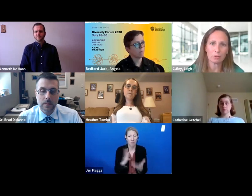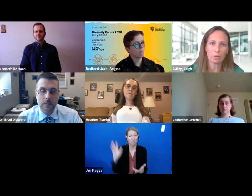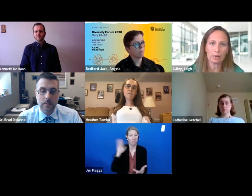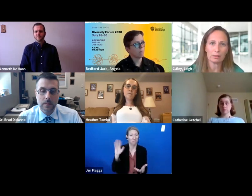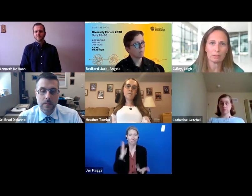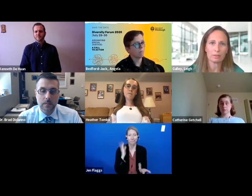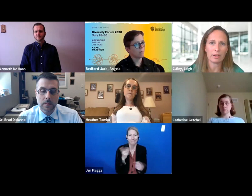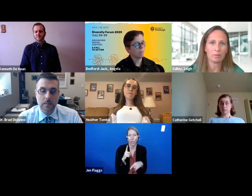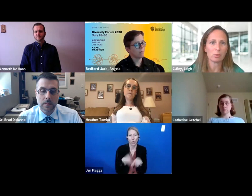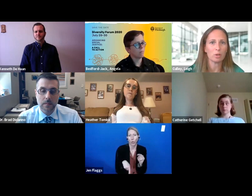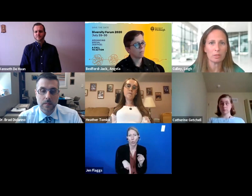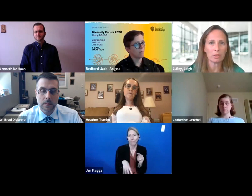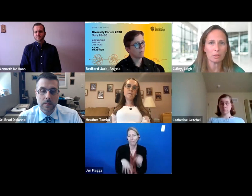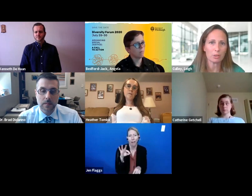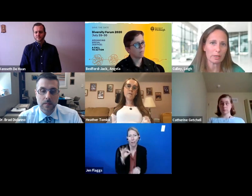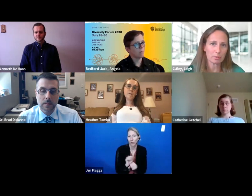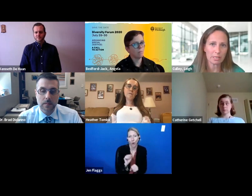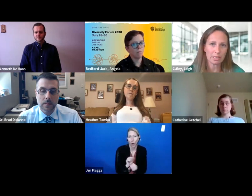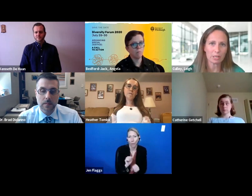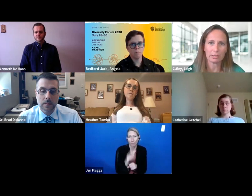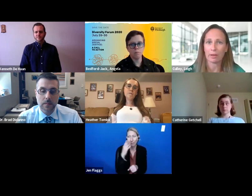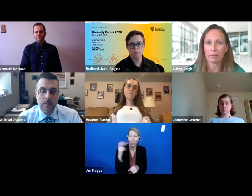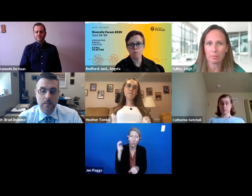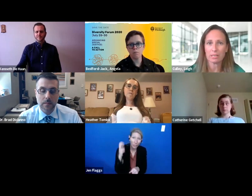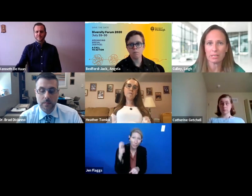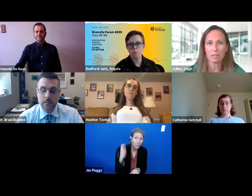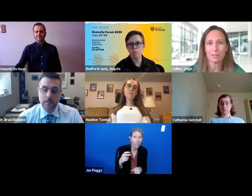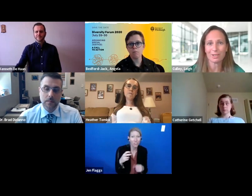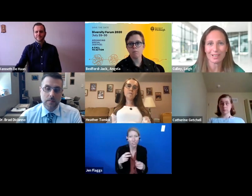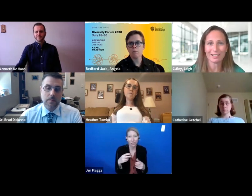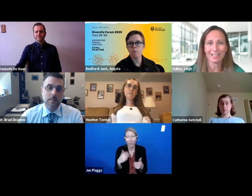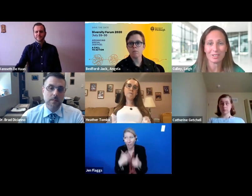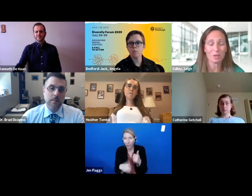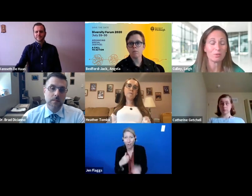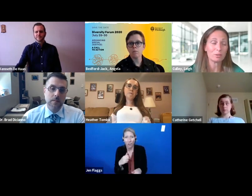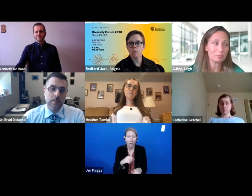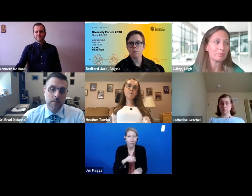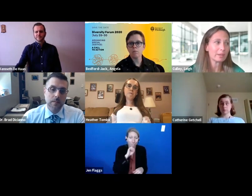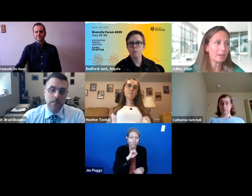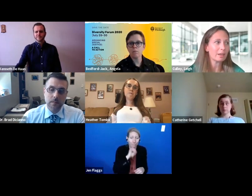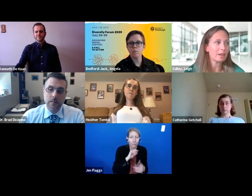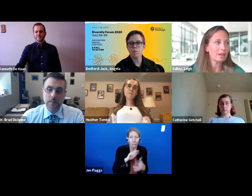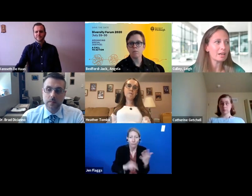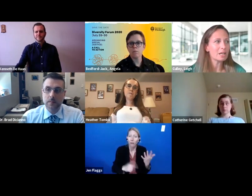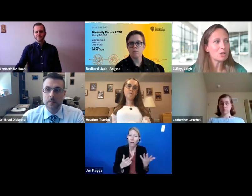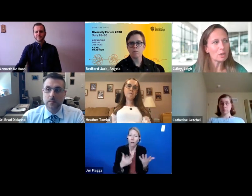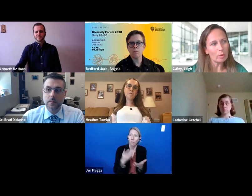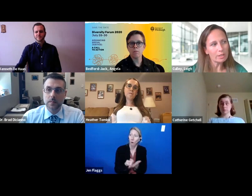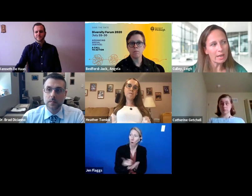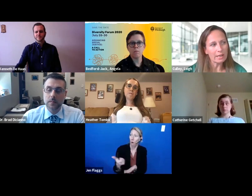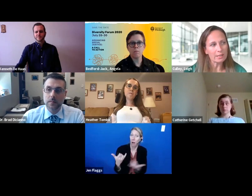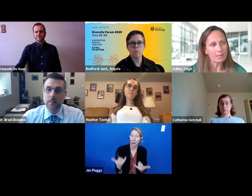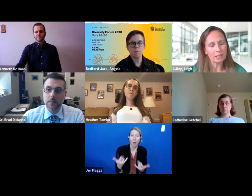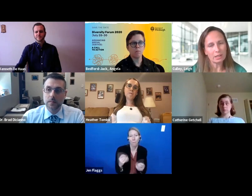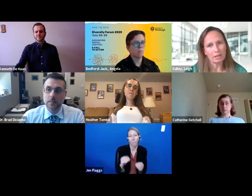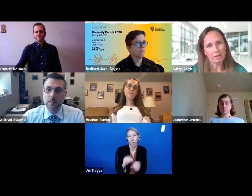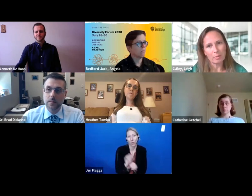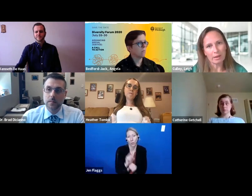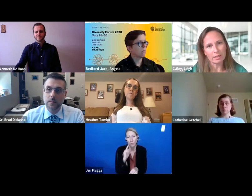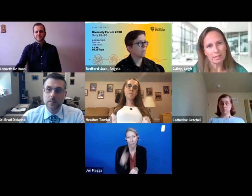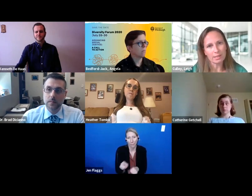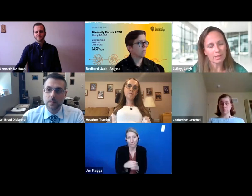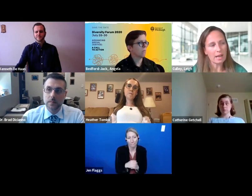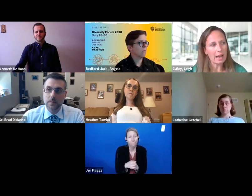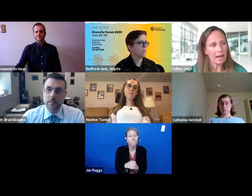able to find employment due to transportation and other limitations. So that is hopeful. So I wanted to ask